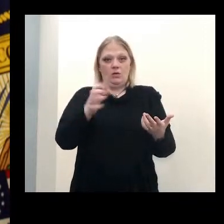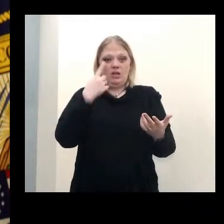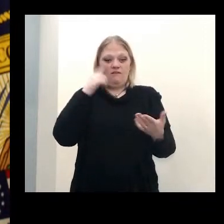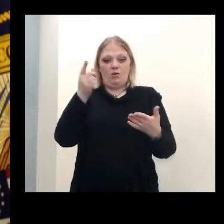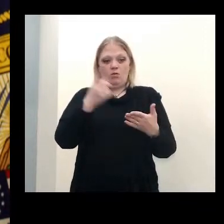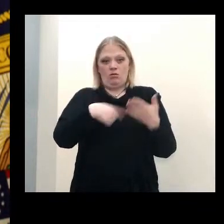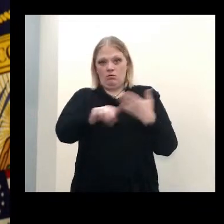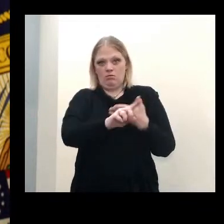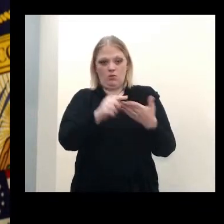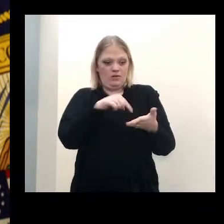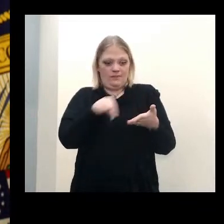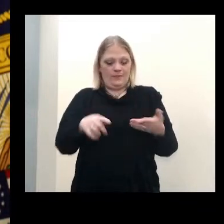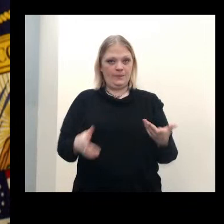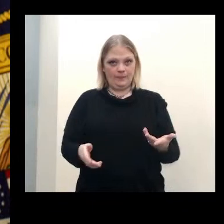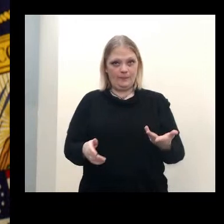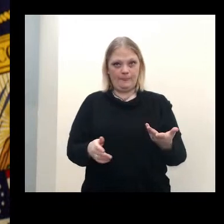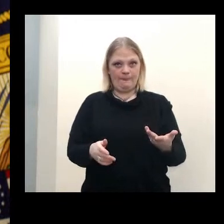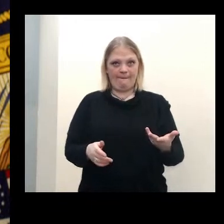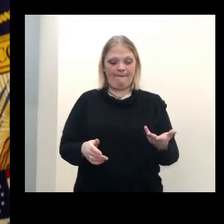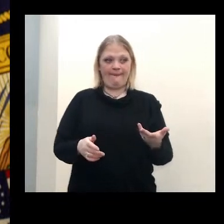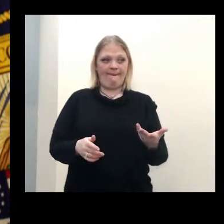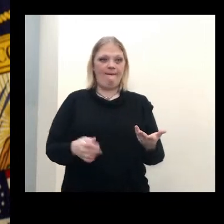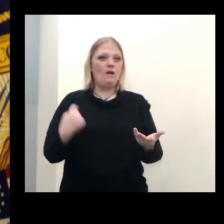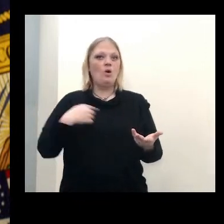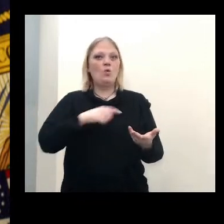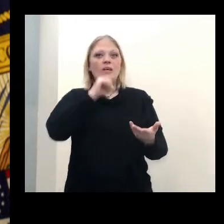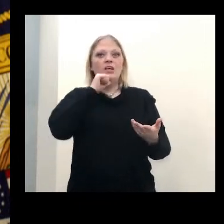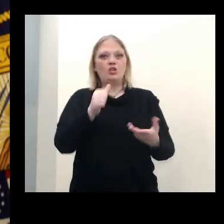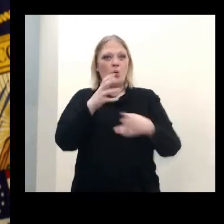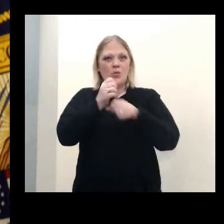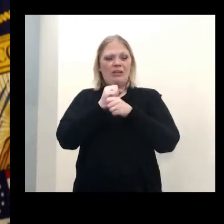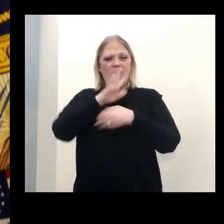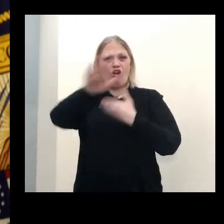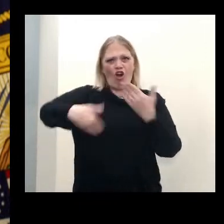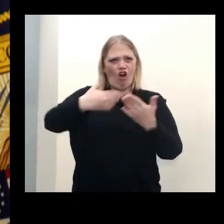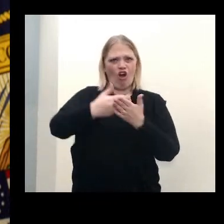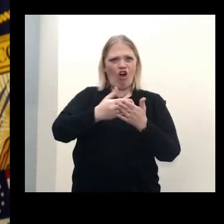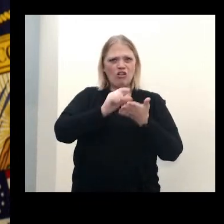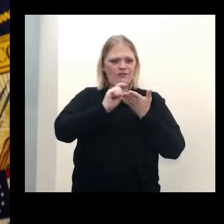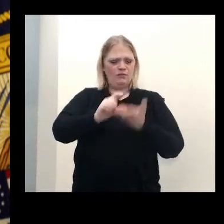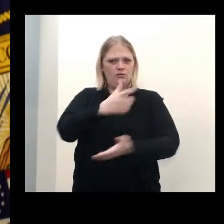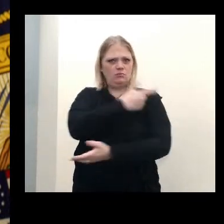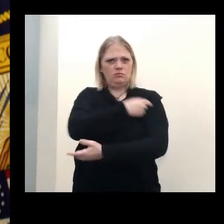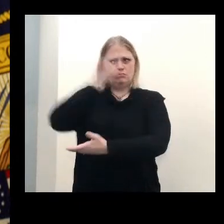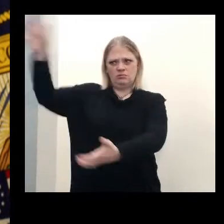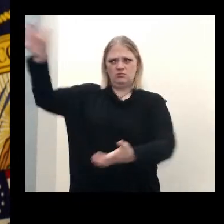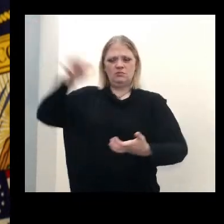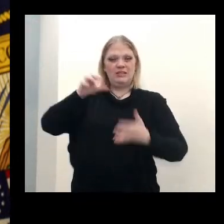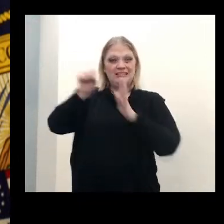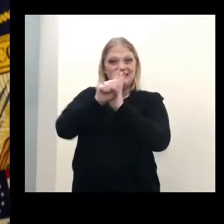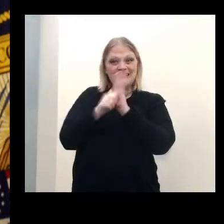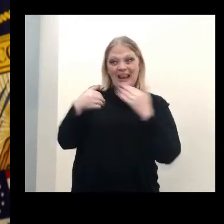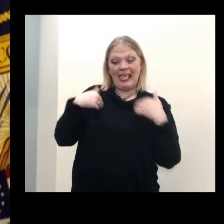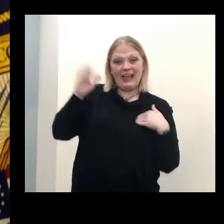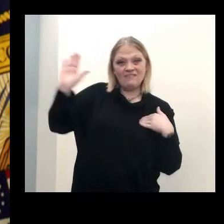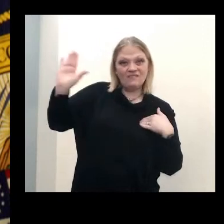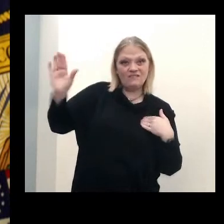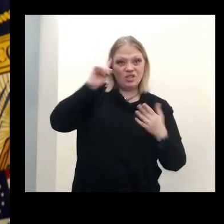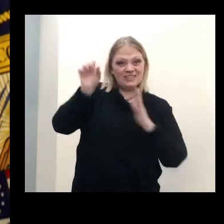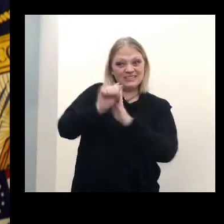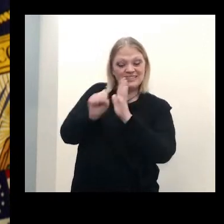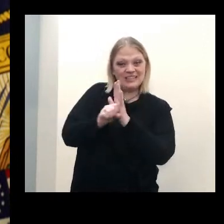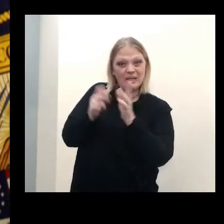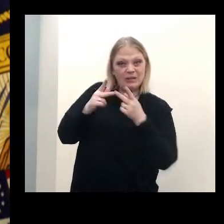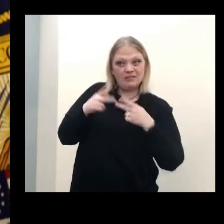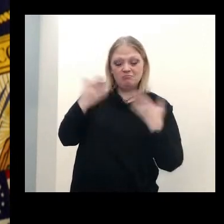week. We don't get all the doses. And I truthfully don't know how many the state's holding itself for its state sites. My